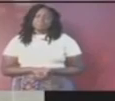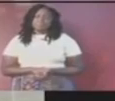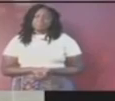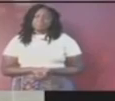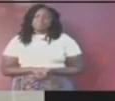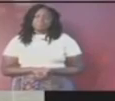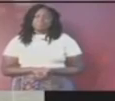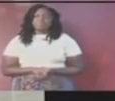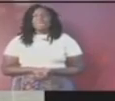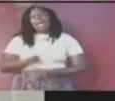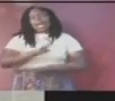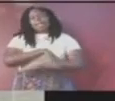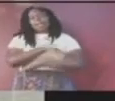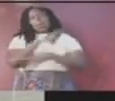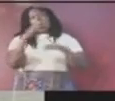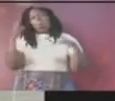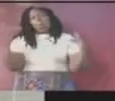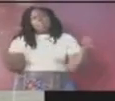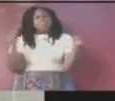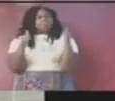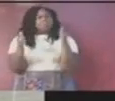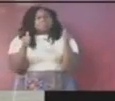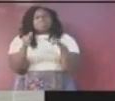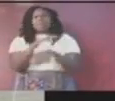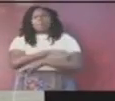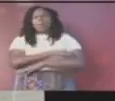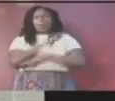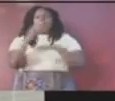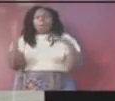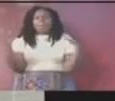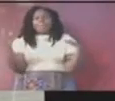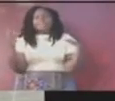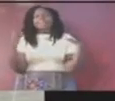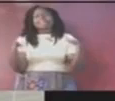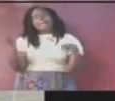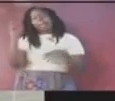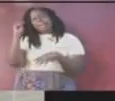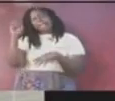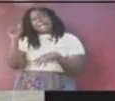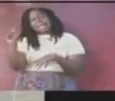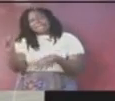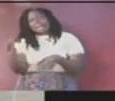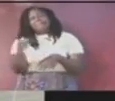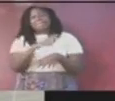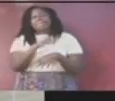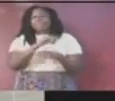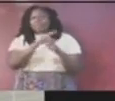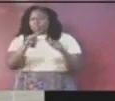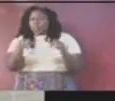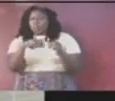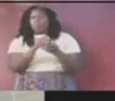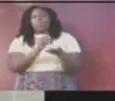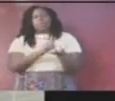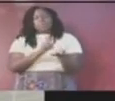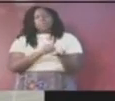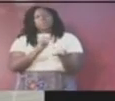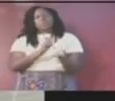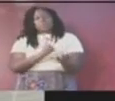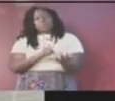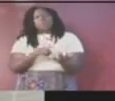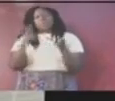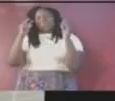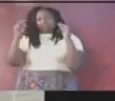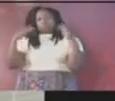And a very good morning to you, Mr. Alexander, and to the entire panel. Stephen Cummings, 98.1